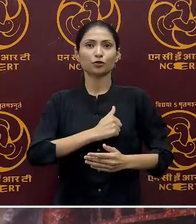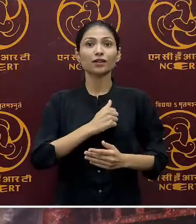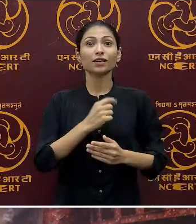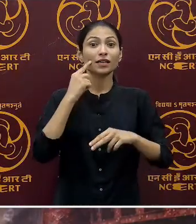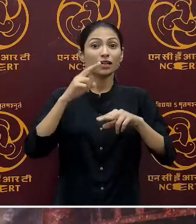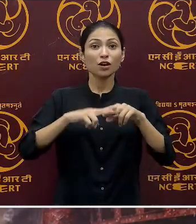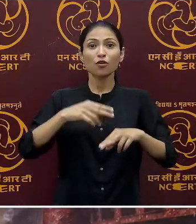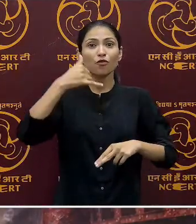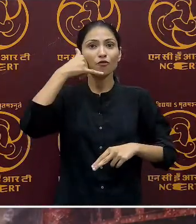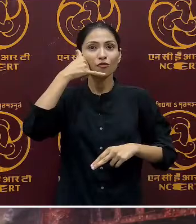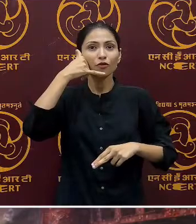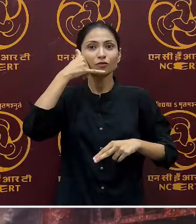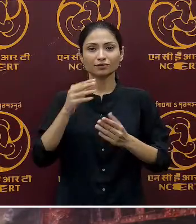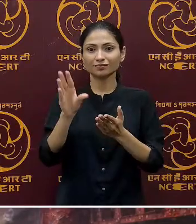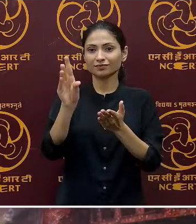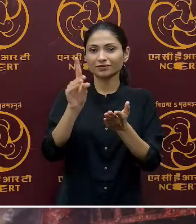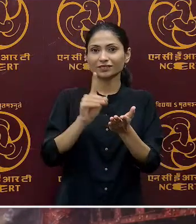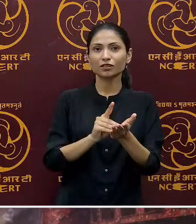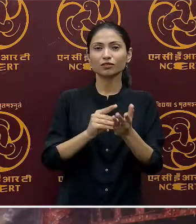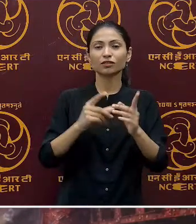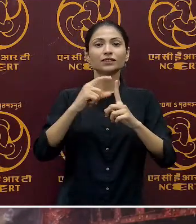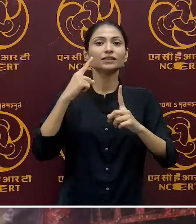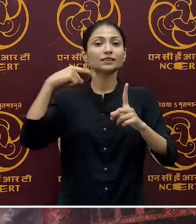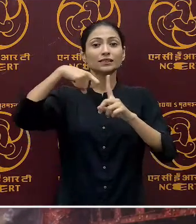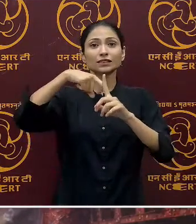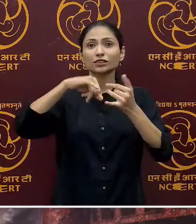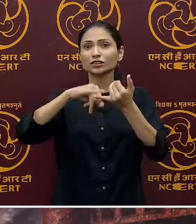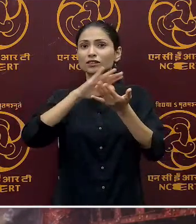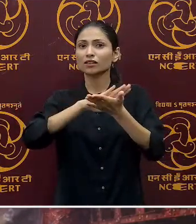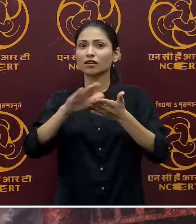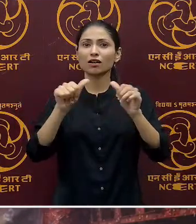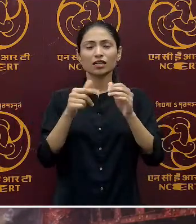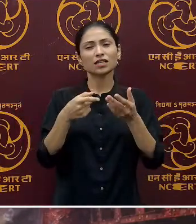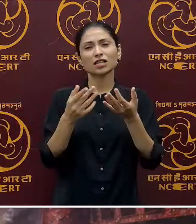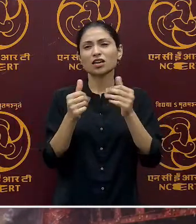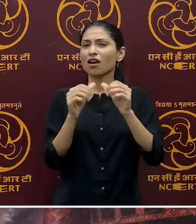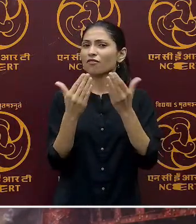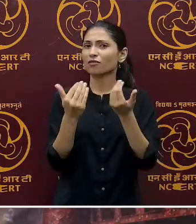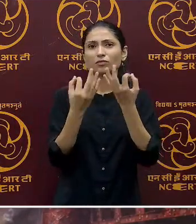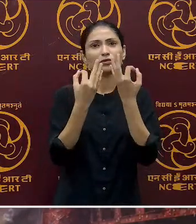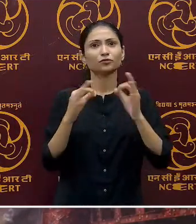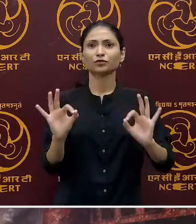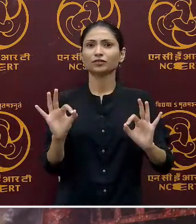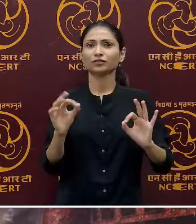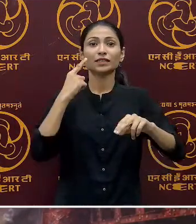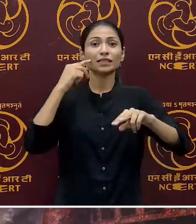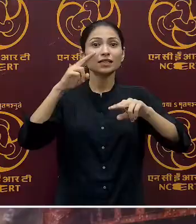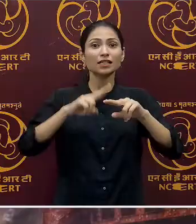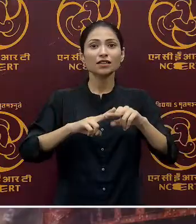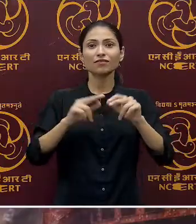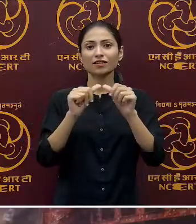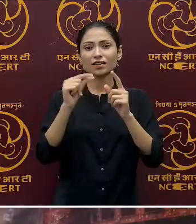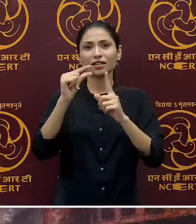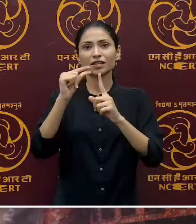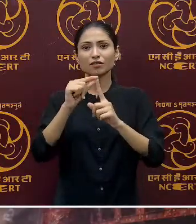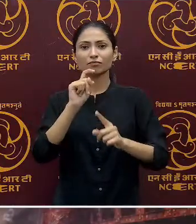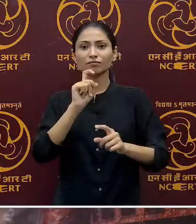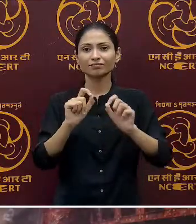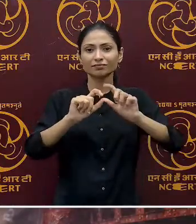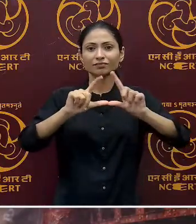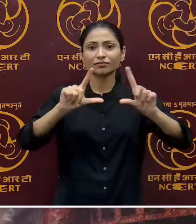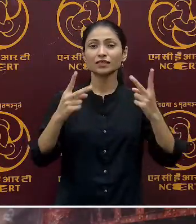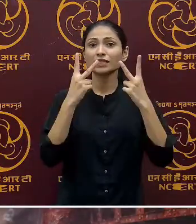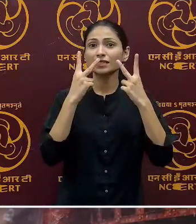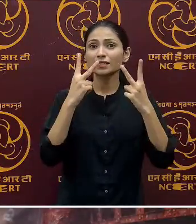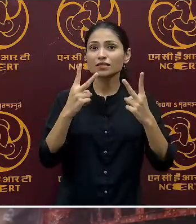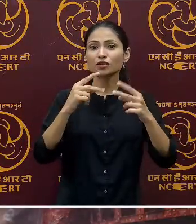download free of cost on the Play Store. When we click on this Diksha app, there is a QR code scanner available here.